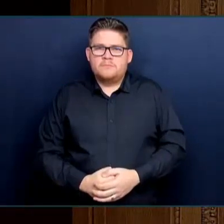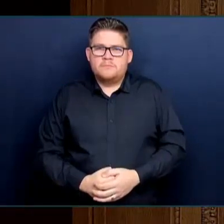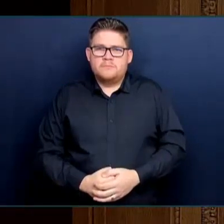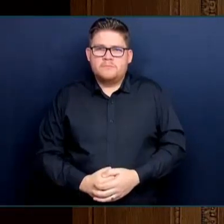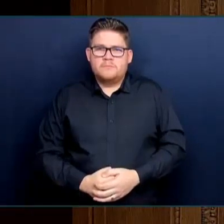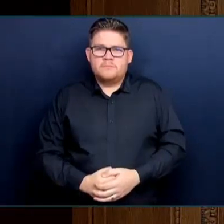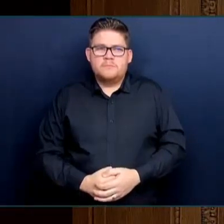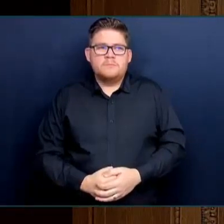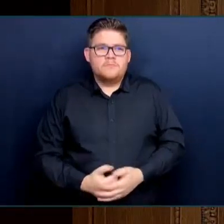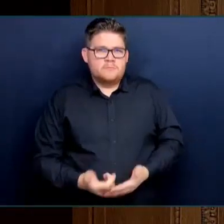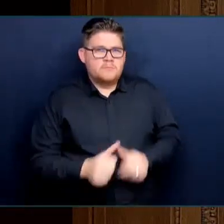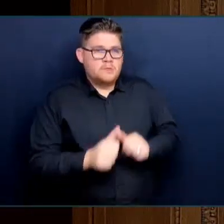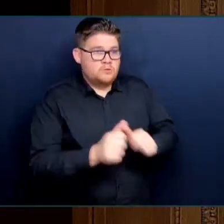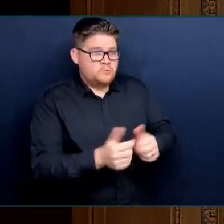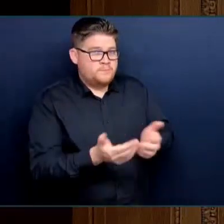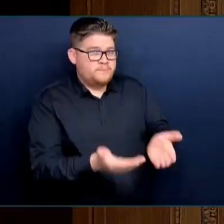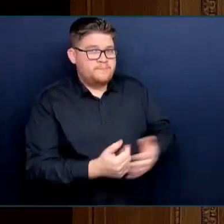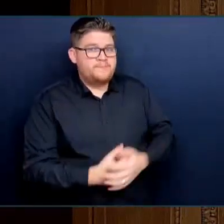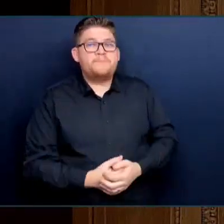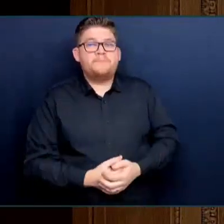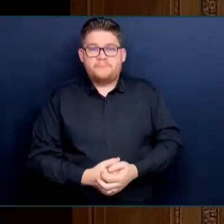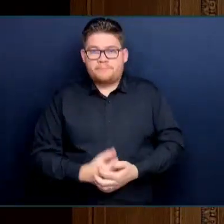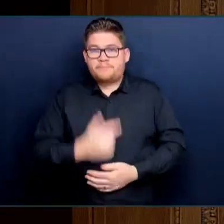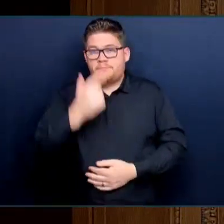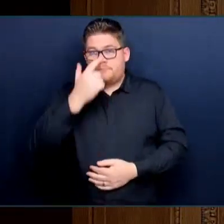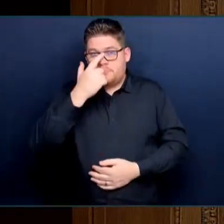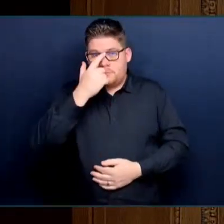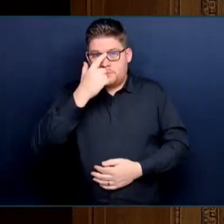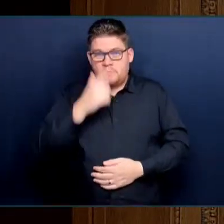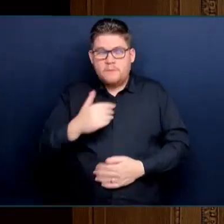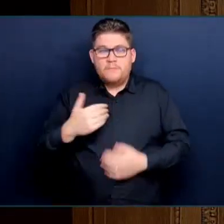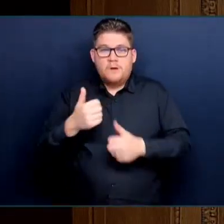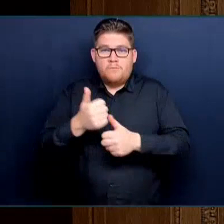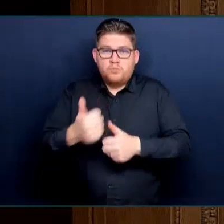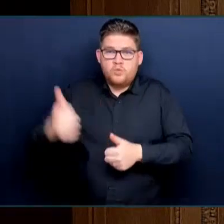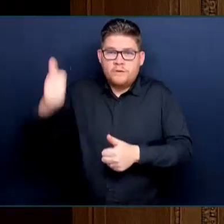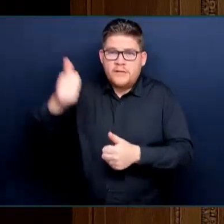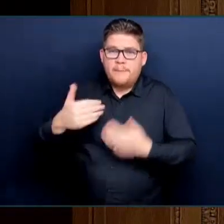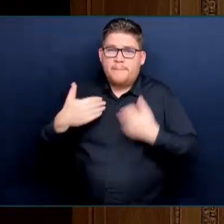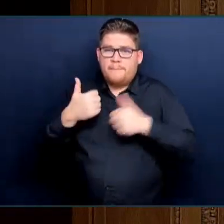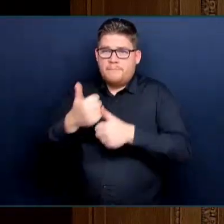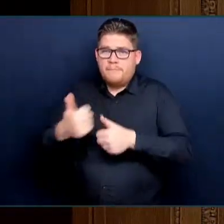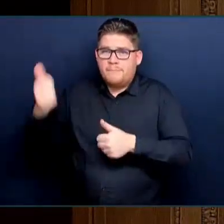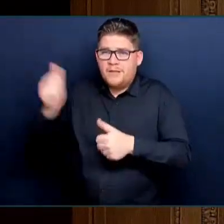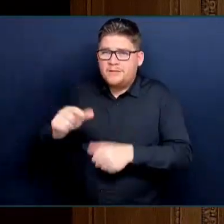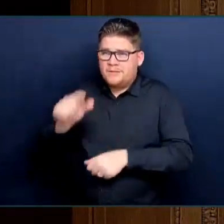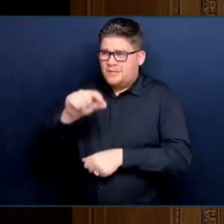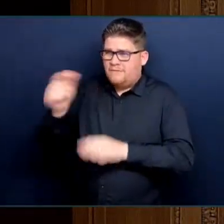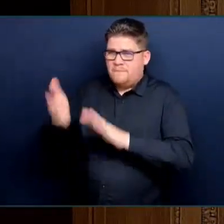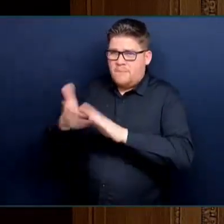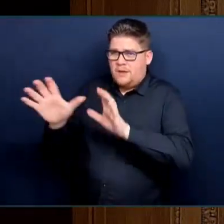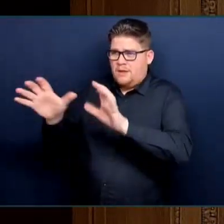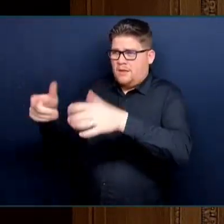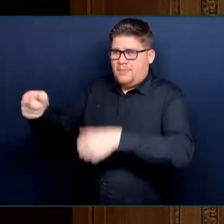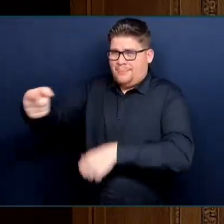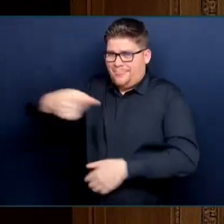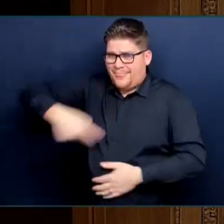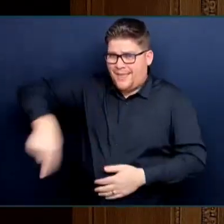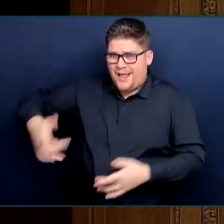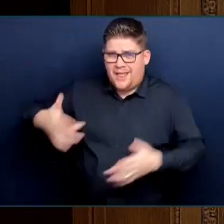The Premier, his minister, and the government can dance around this all they want. The briefing note is clear. They were